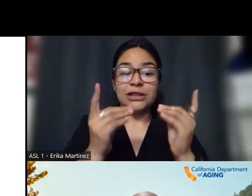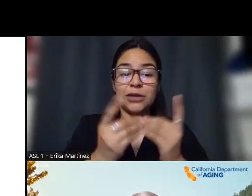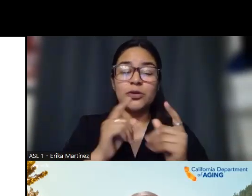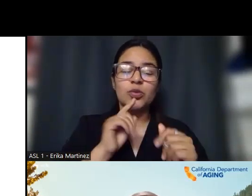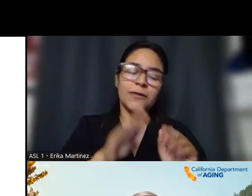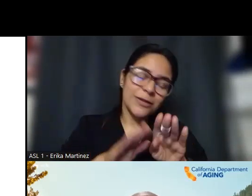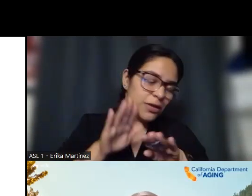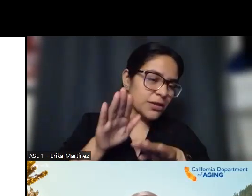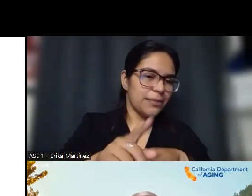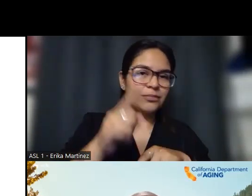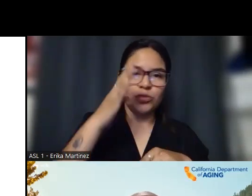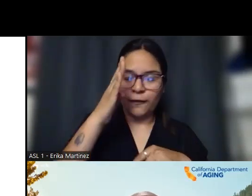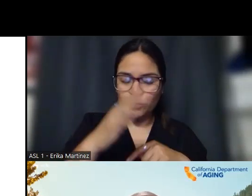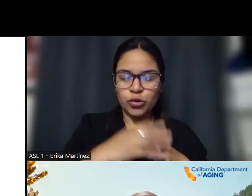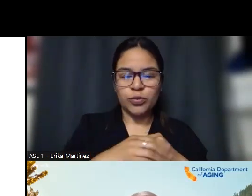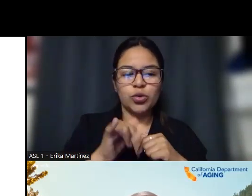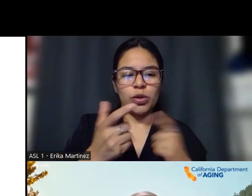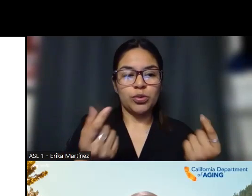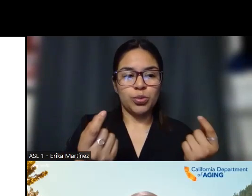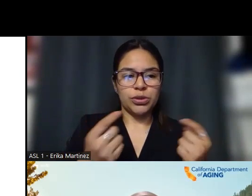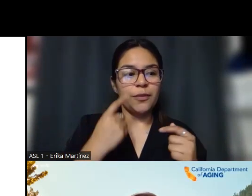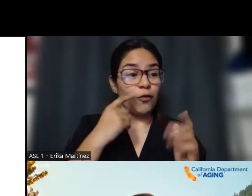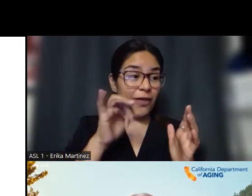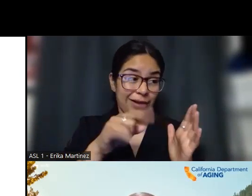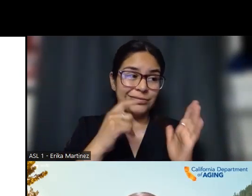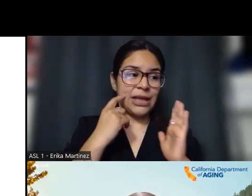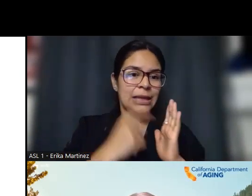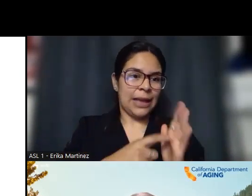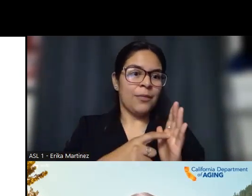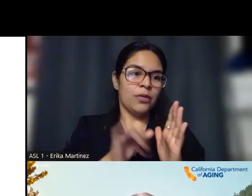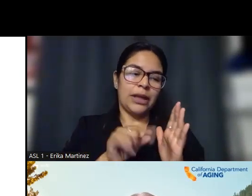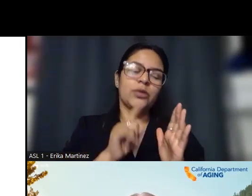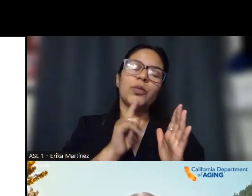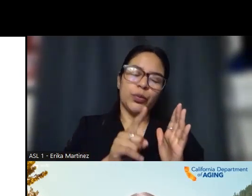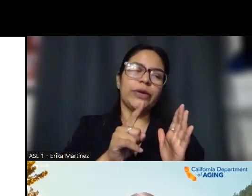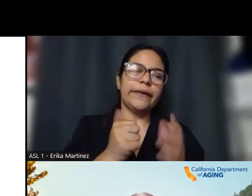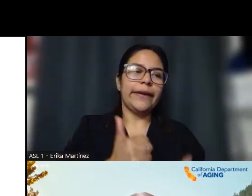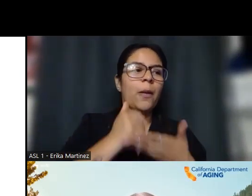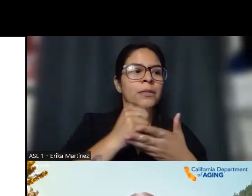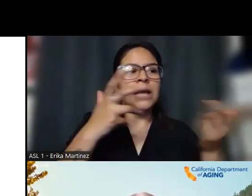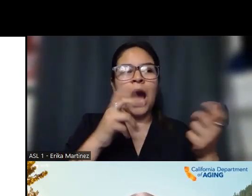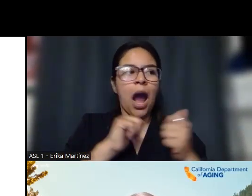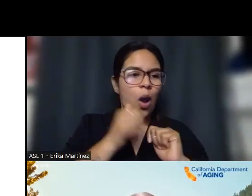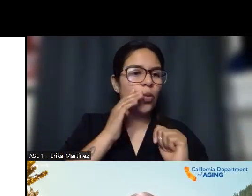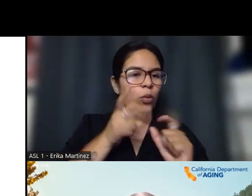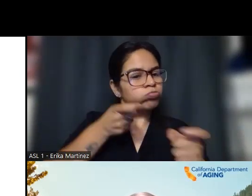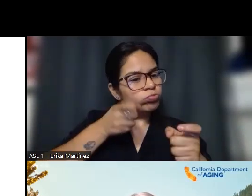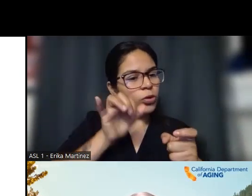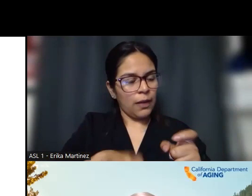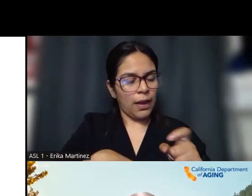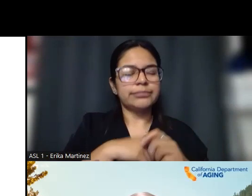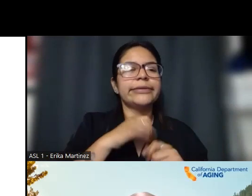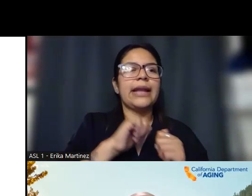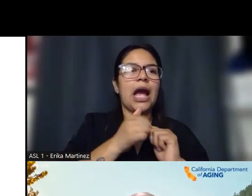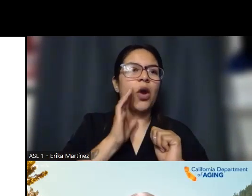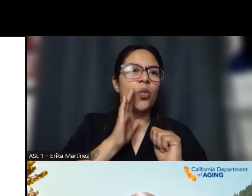direction towards, what the case example we just talked about really brings up, that coordination, those